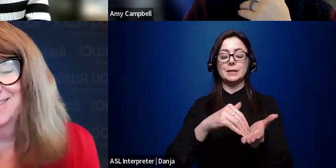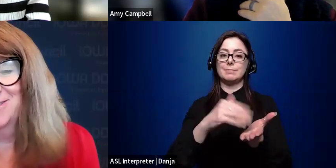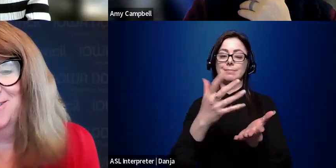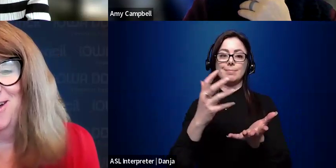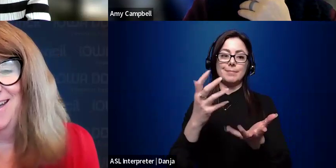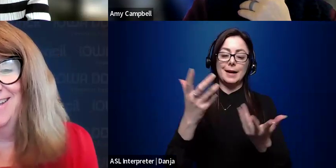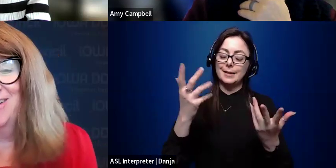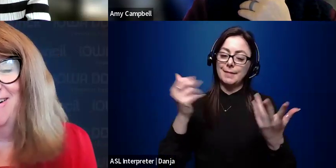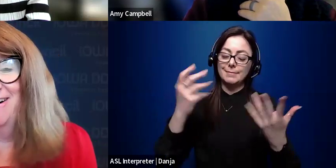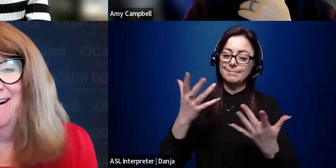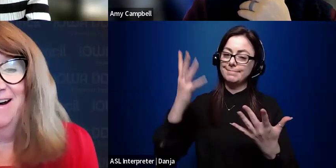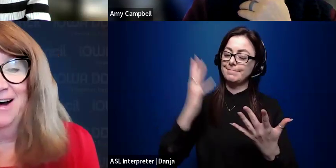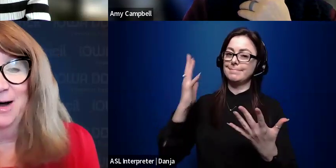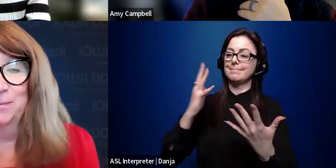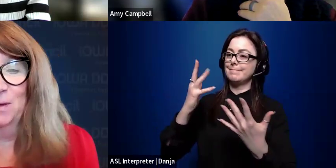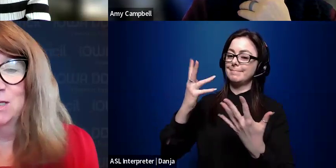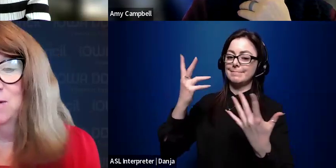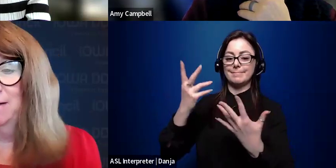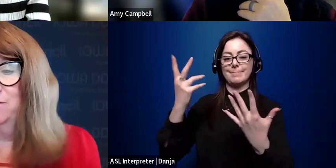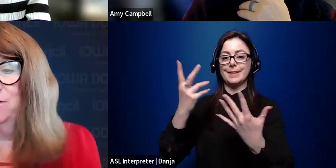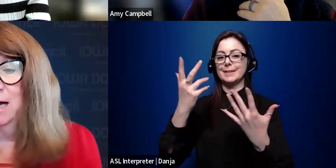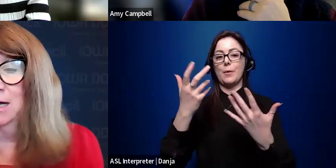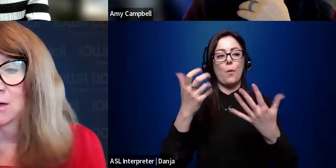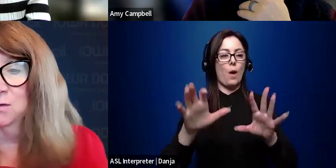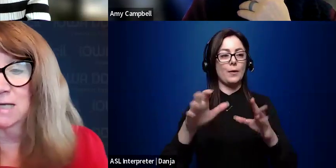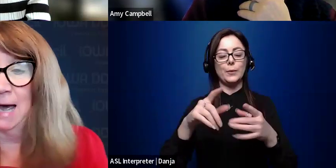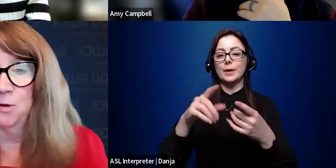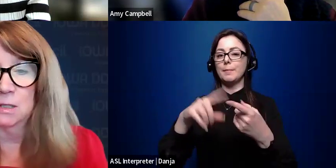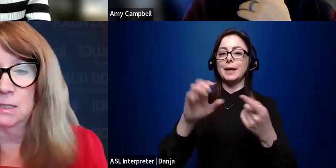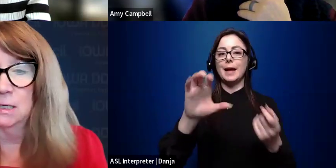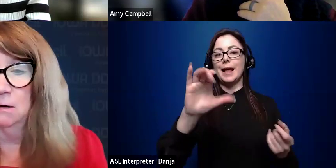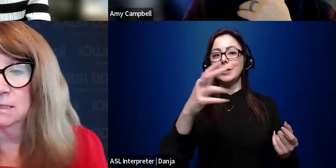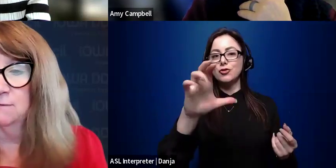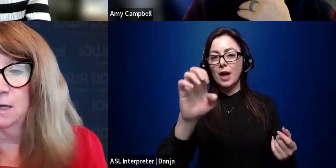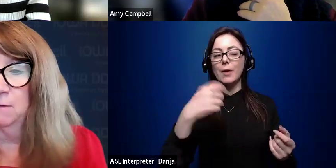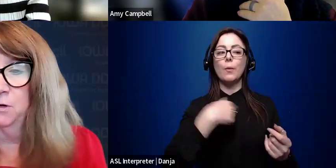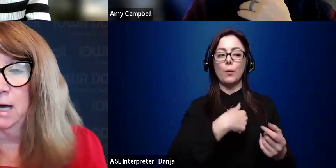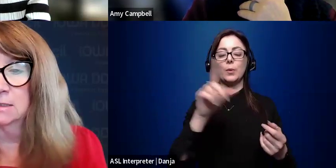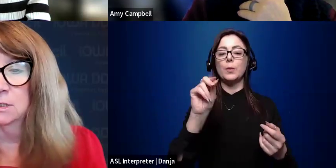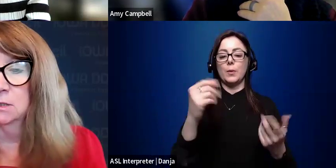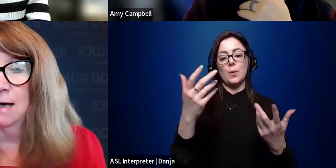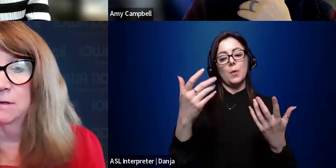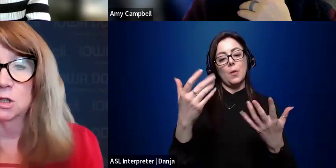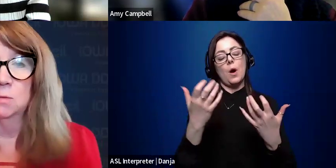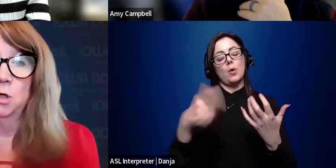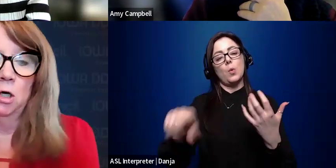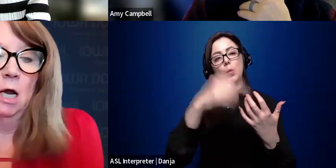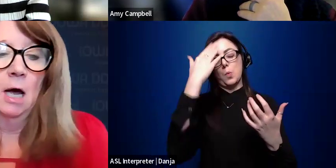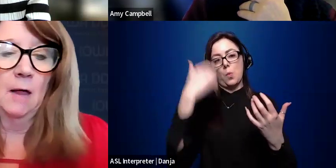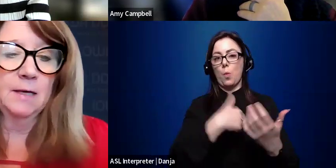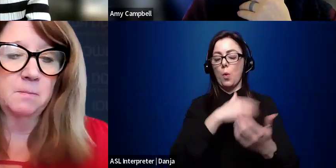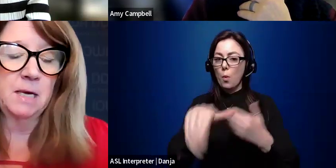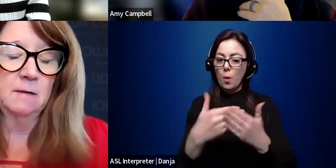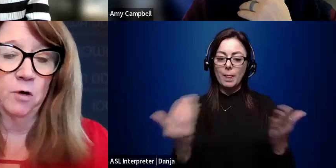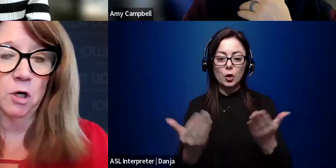together. So hang in there. We do have closed captioning here that's available for you guys, and we do have an